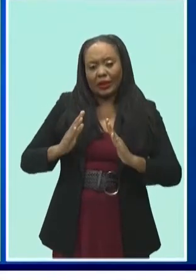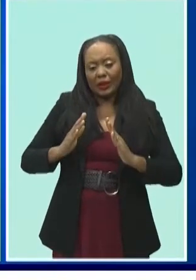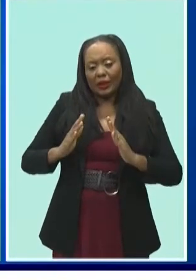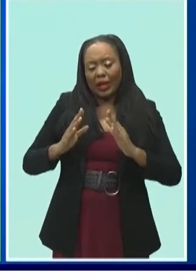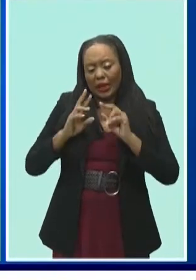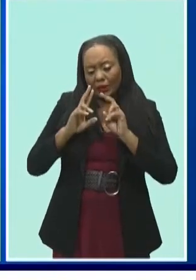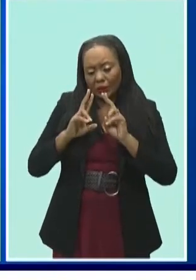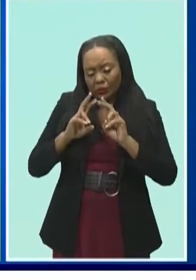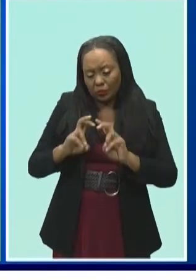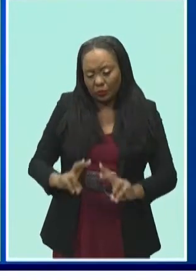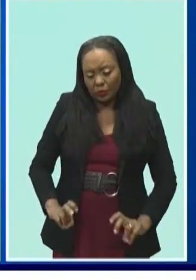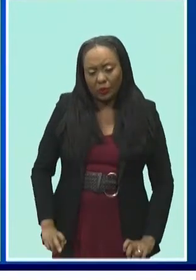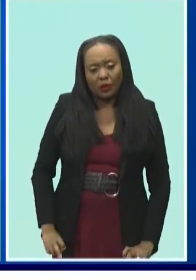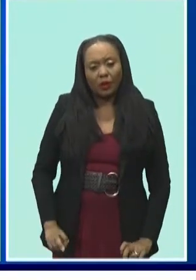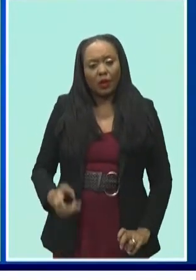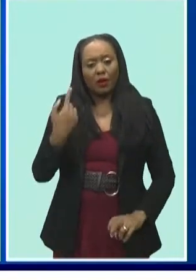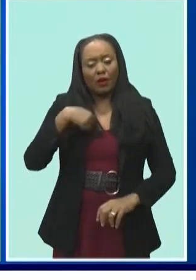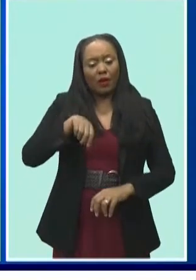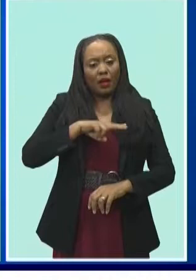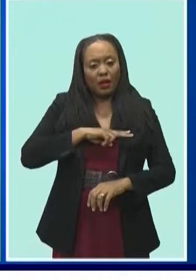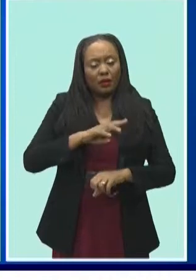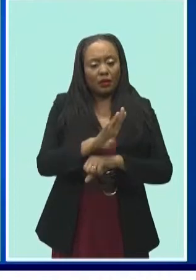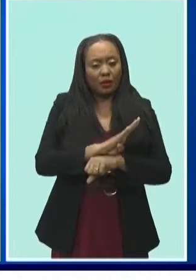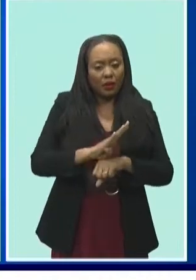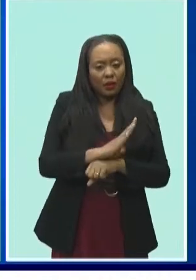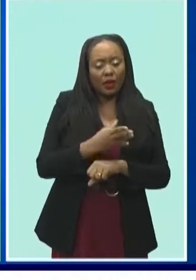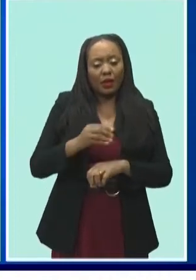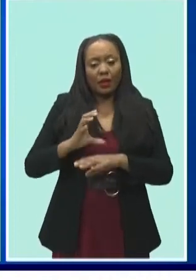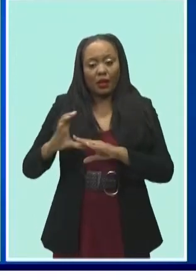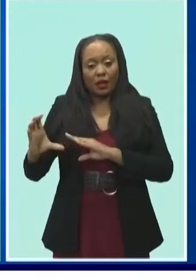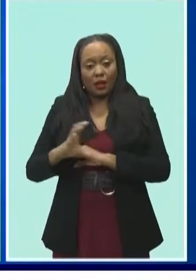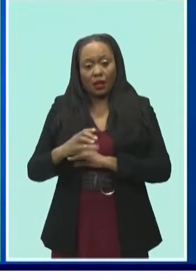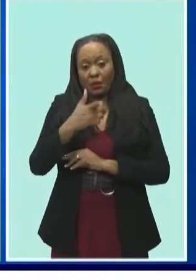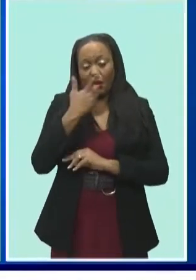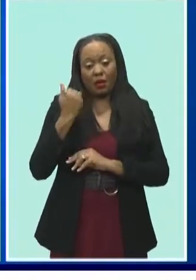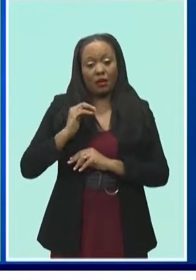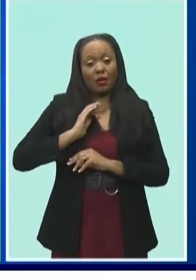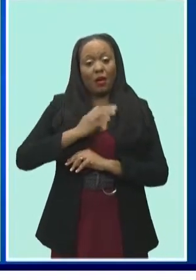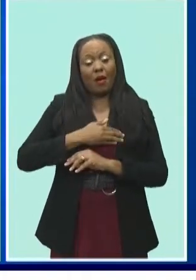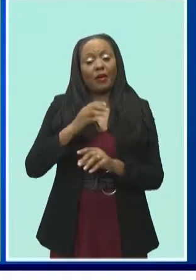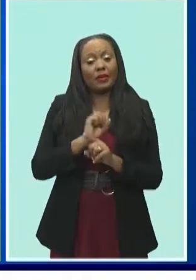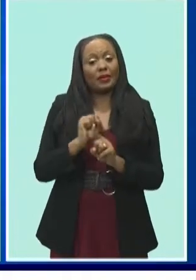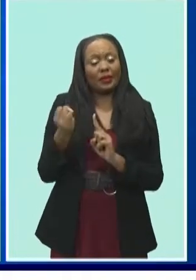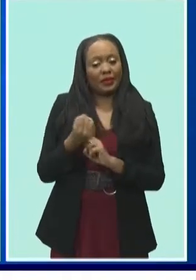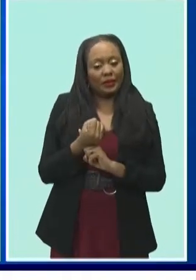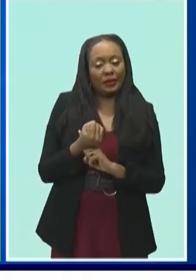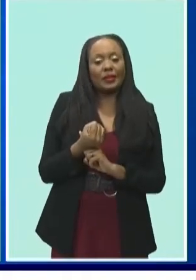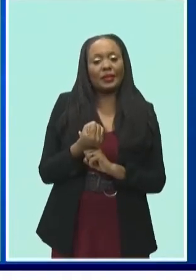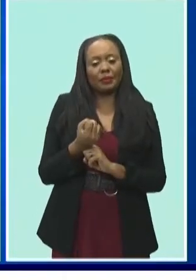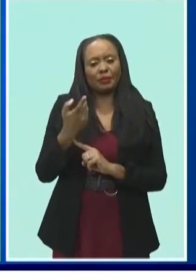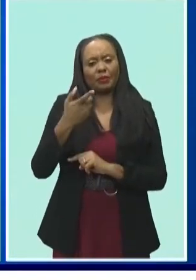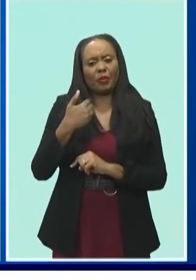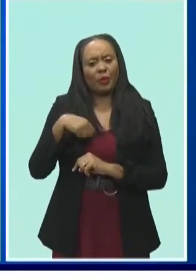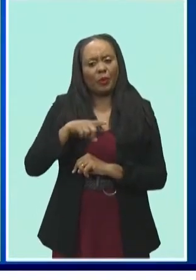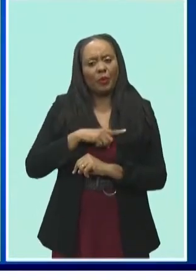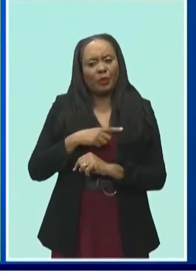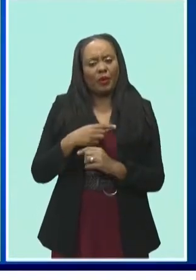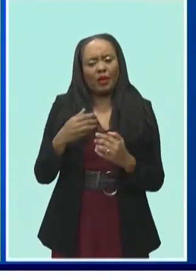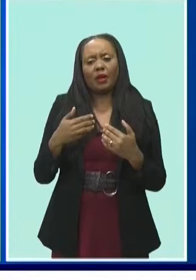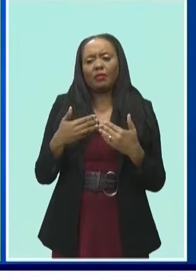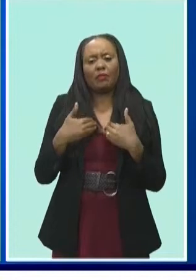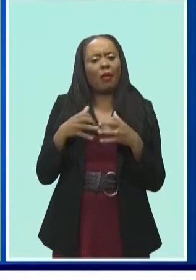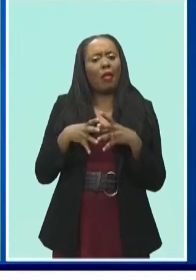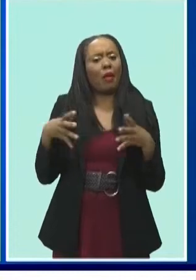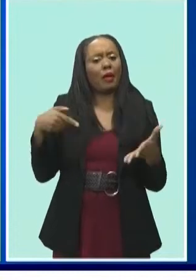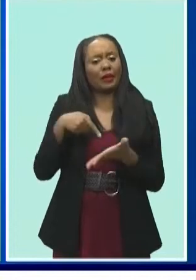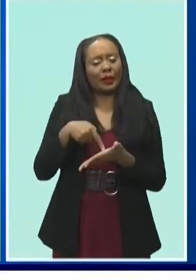country and as a region, only if because of our own circumstances, because we in the Caribbean are heavily indebted as